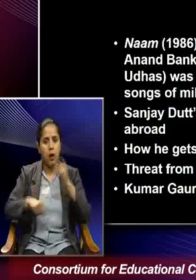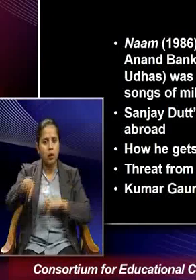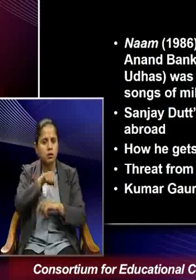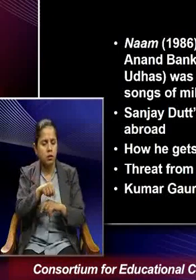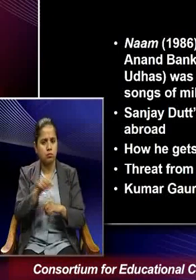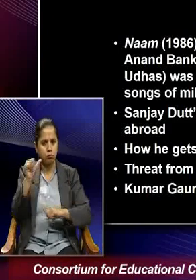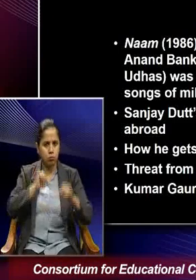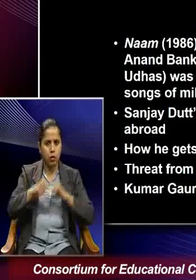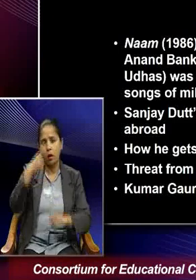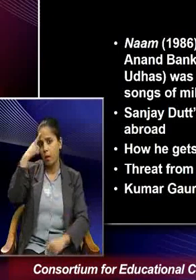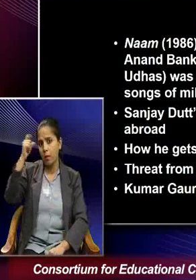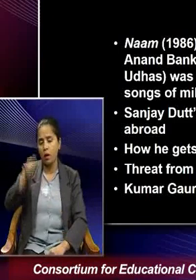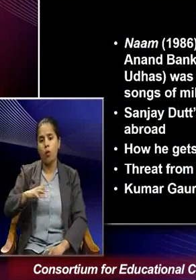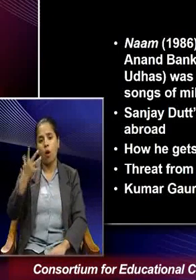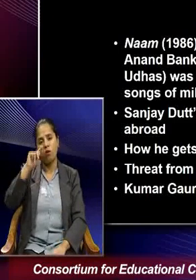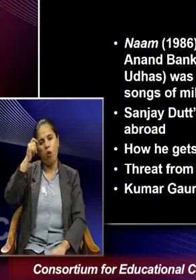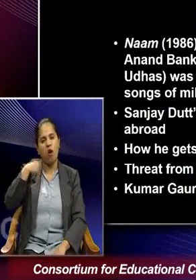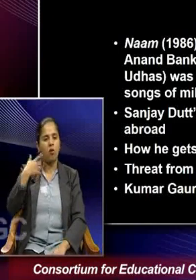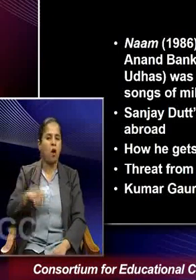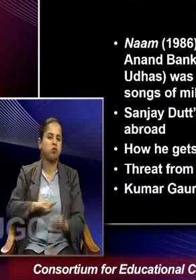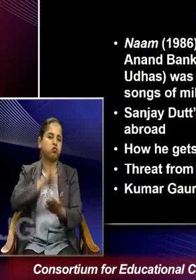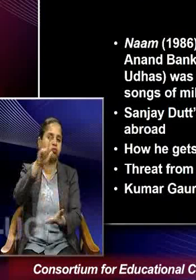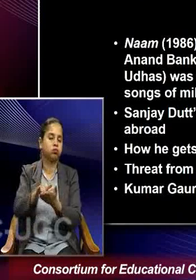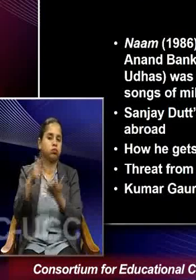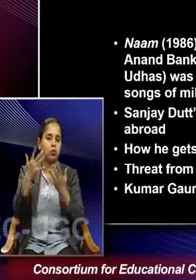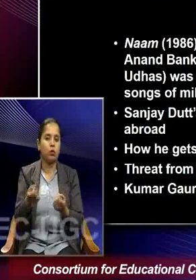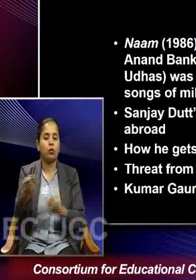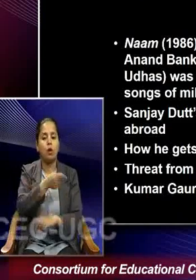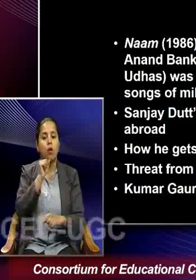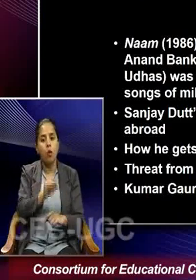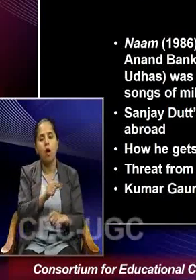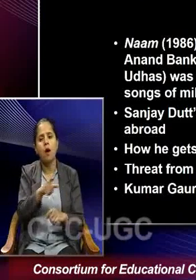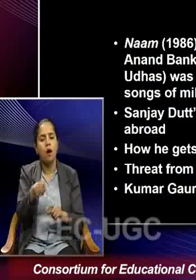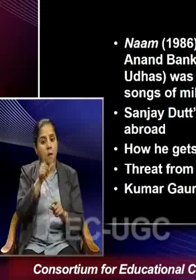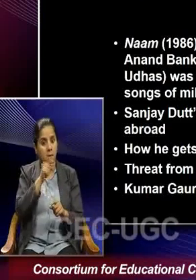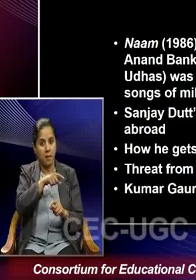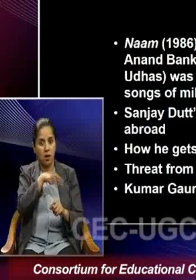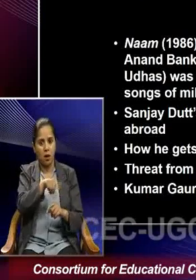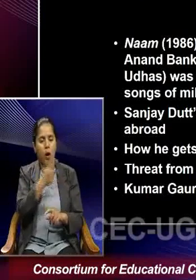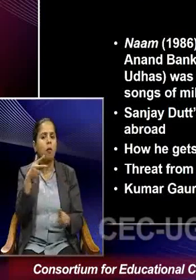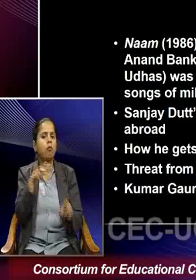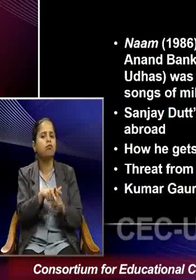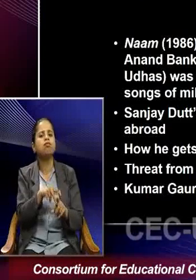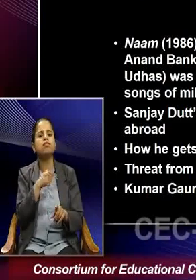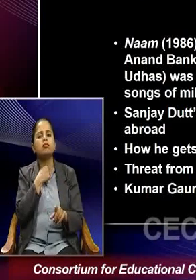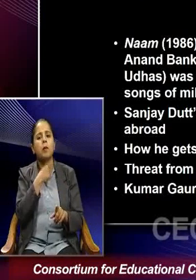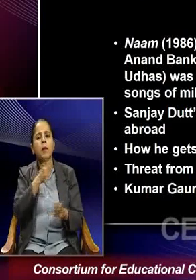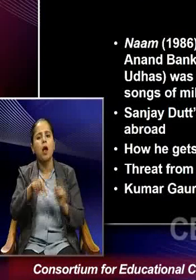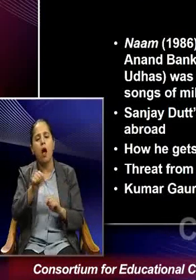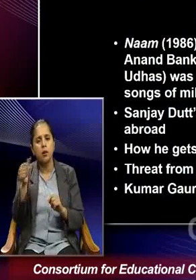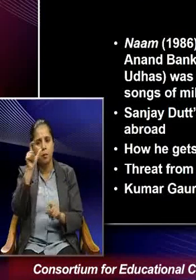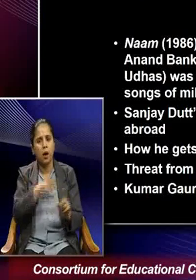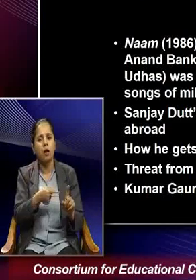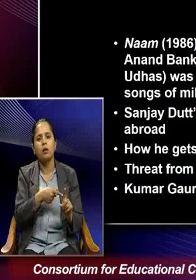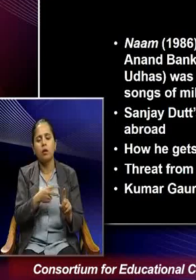making big abroad, and when he's there, how he is cheated there, and he